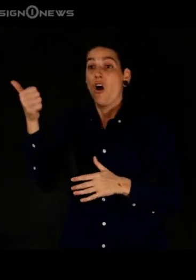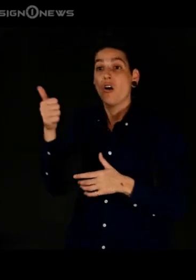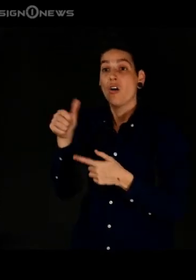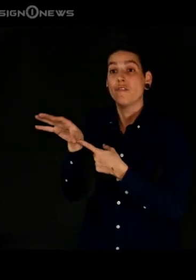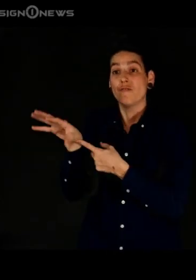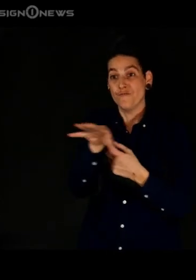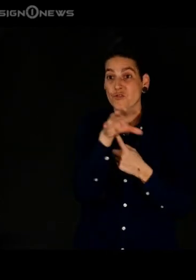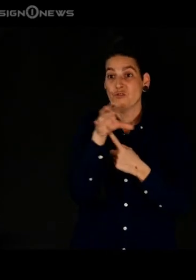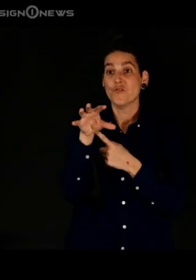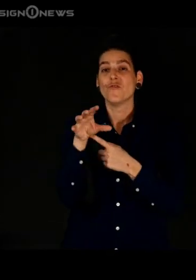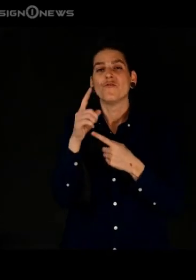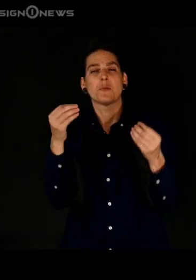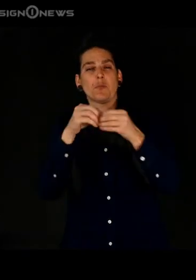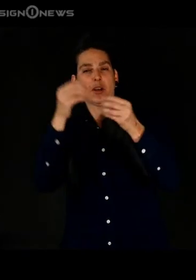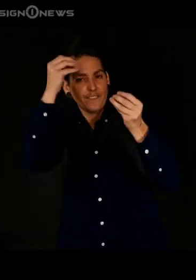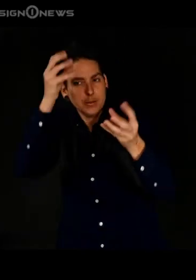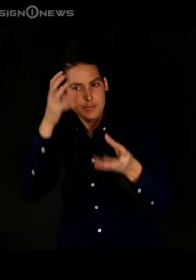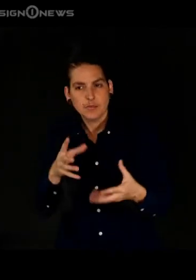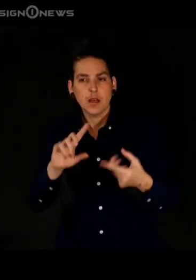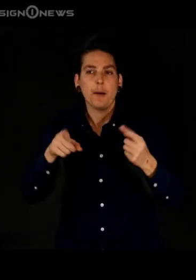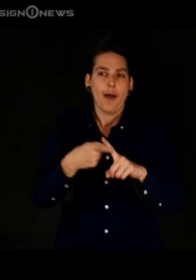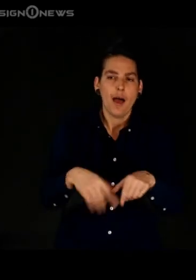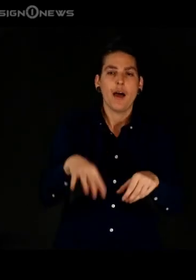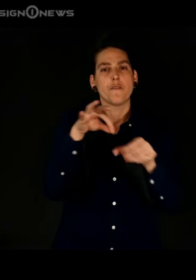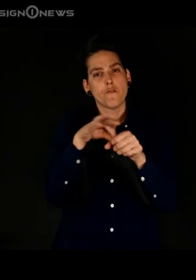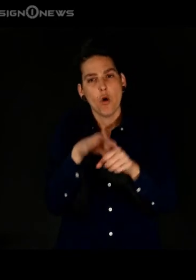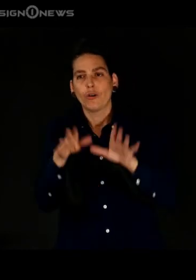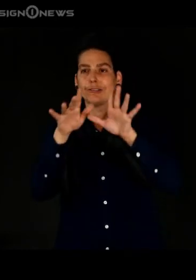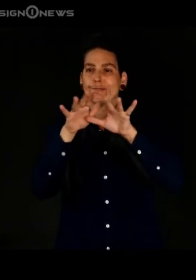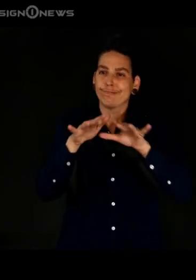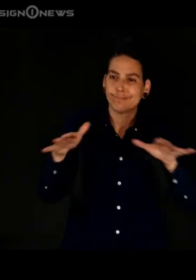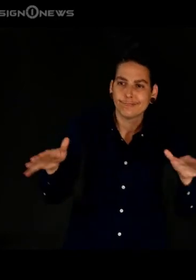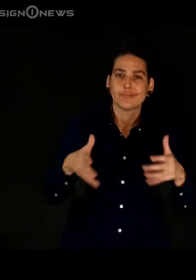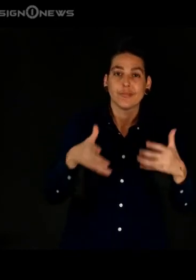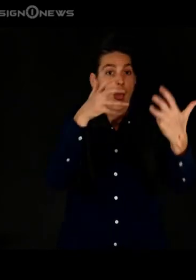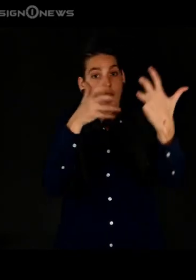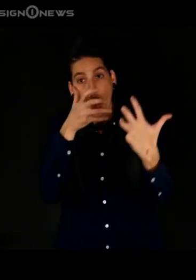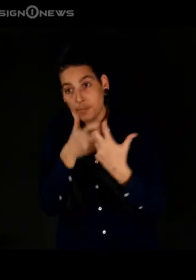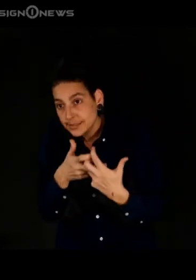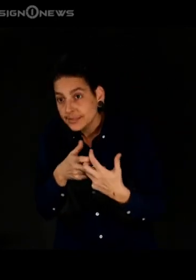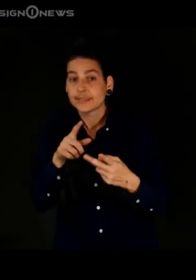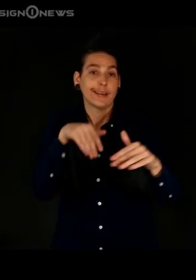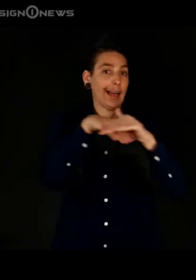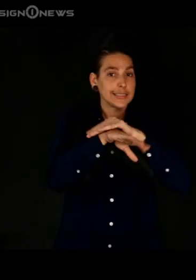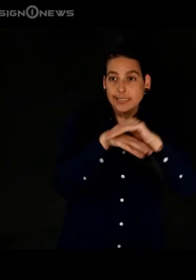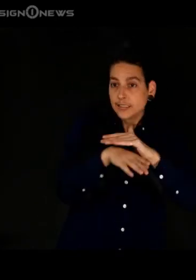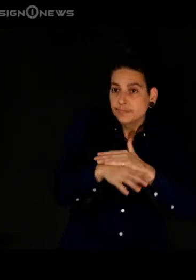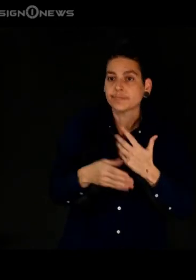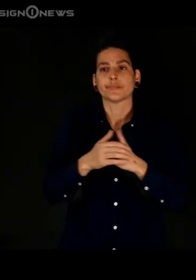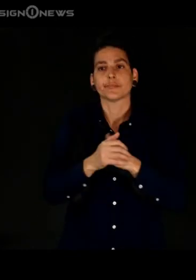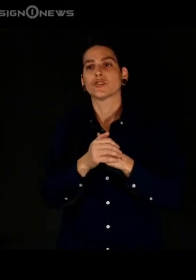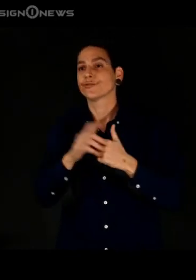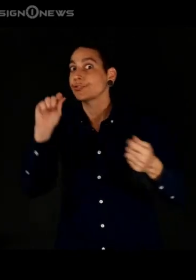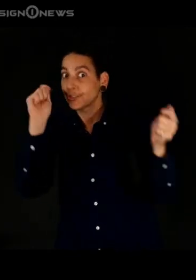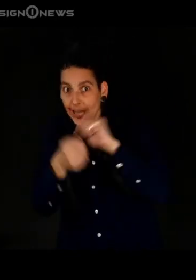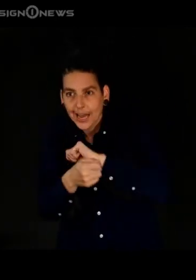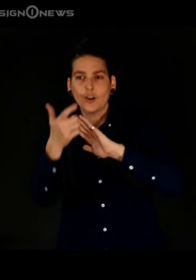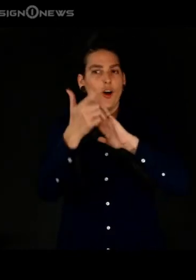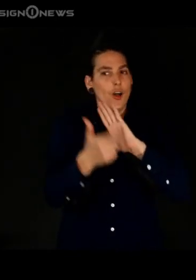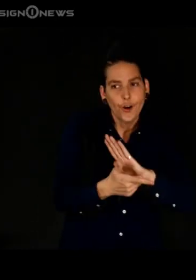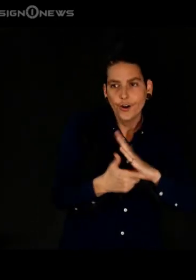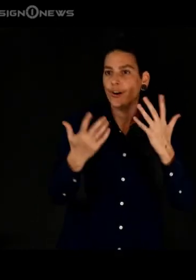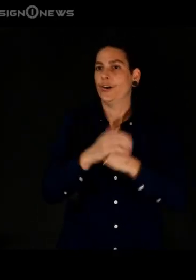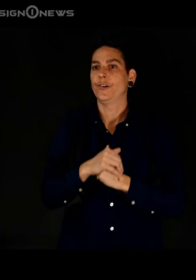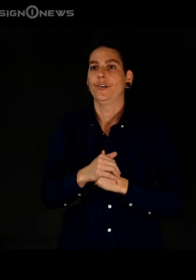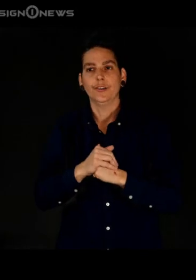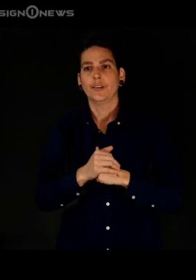information about voting accessibility and about the changes made to absentee voting this year. This video was